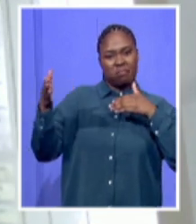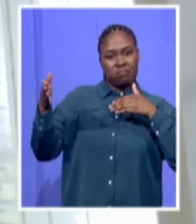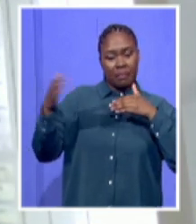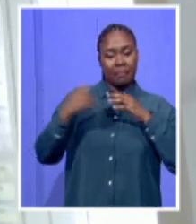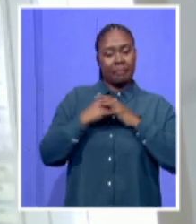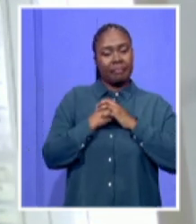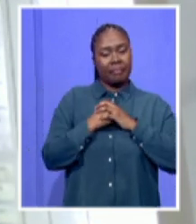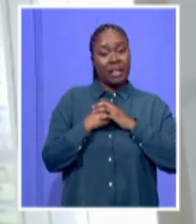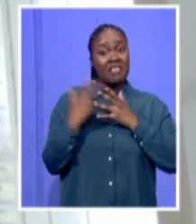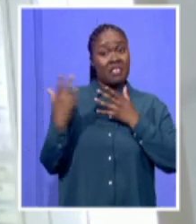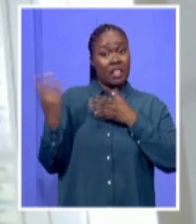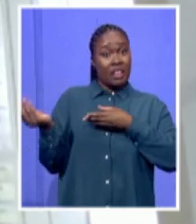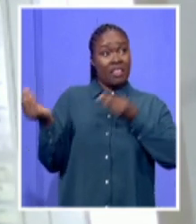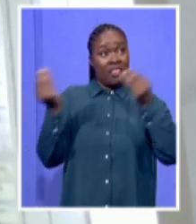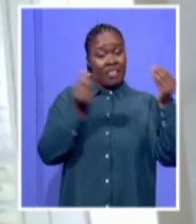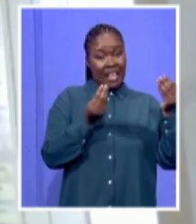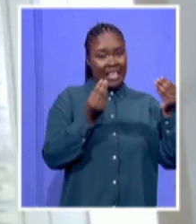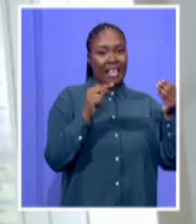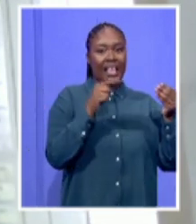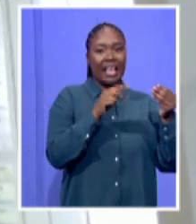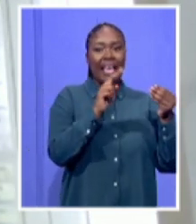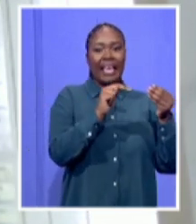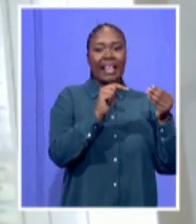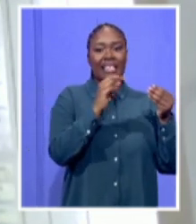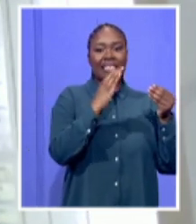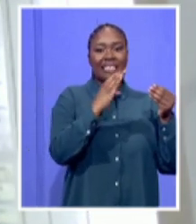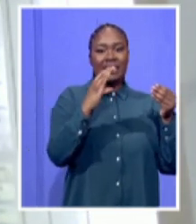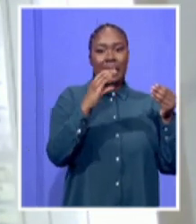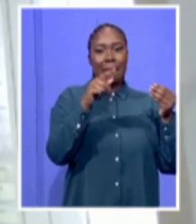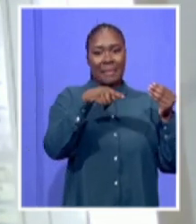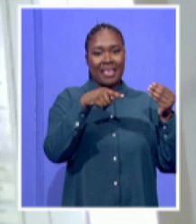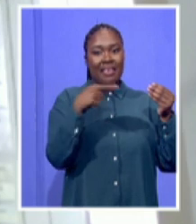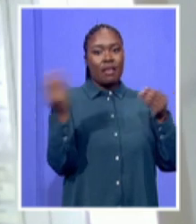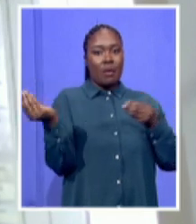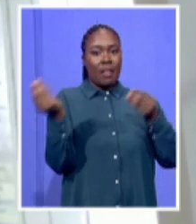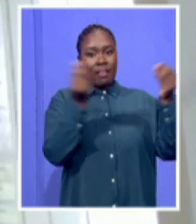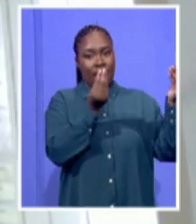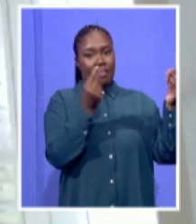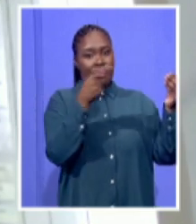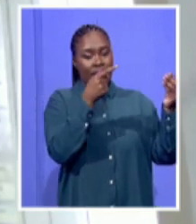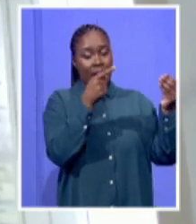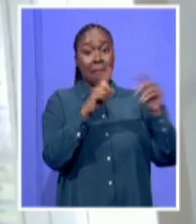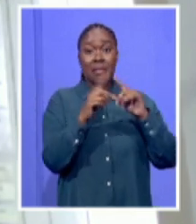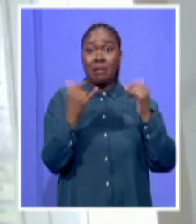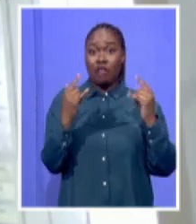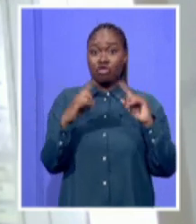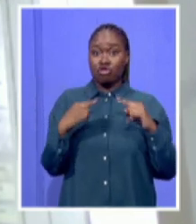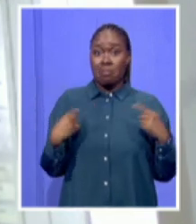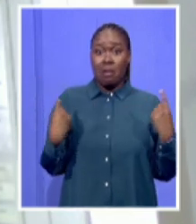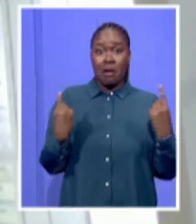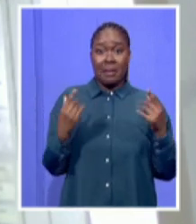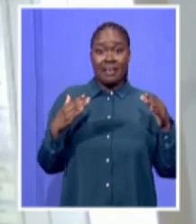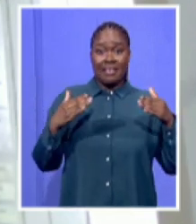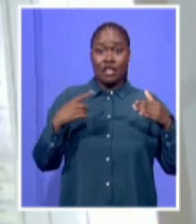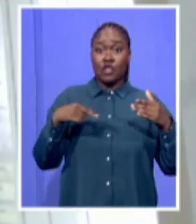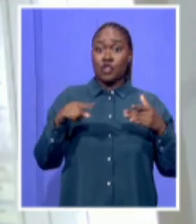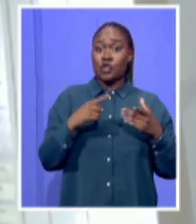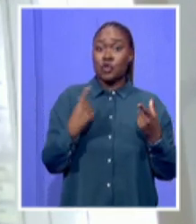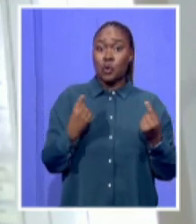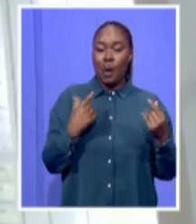still go to the National Council of Provinces. So what we are doing in the department is preparing the